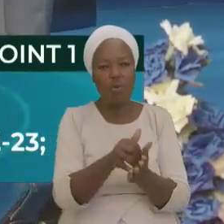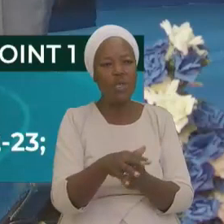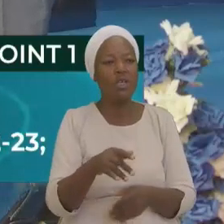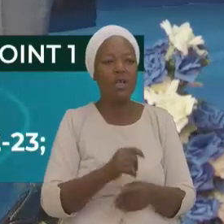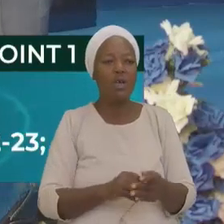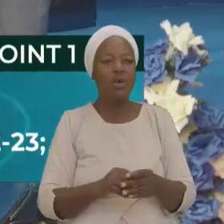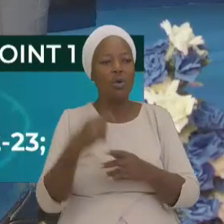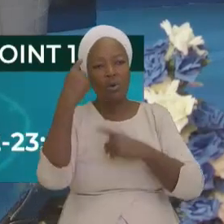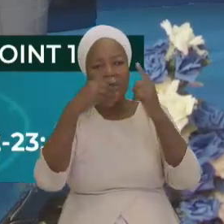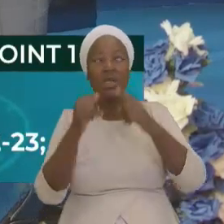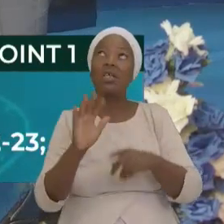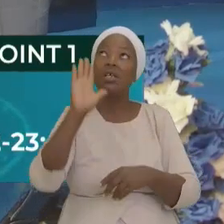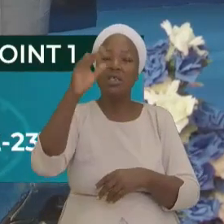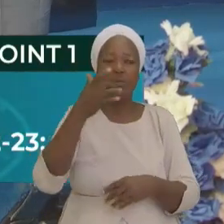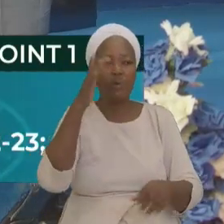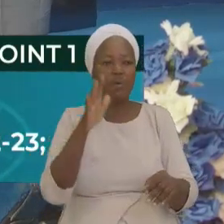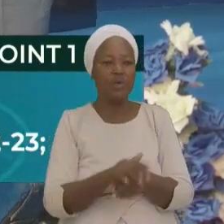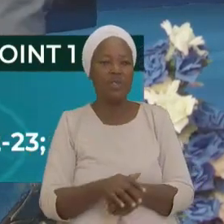his promise,